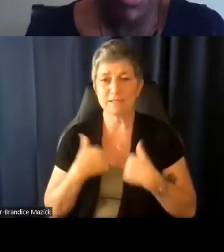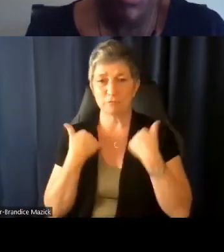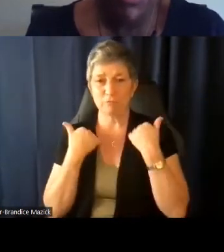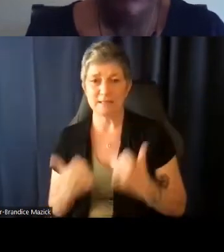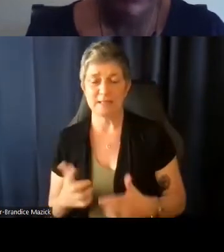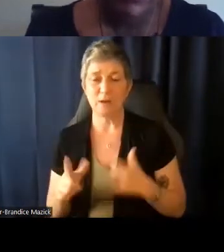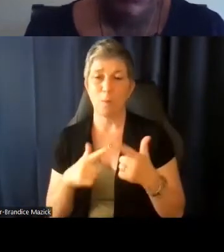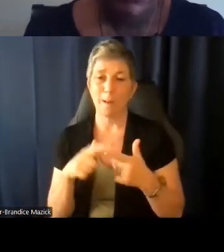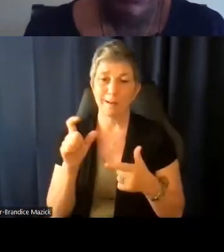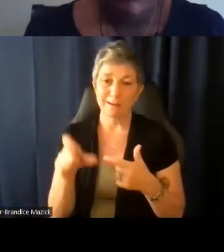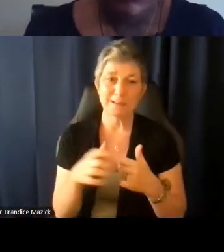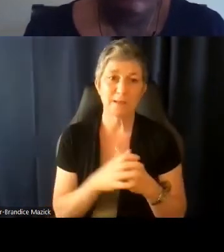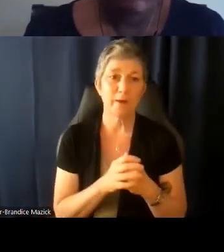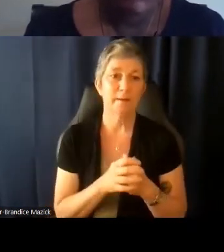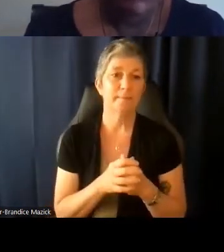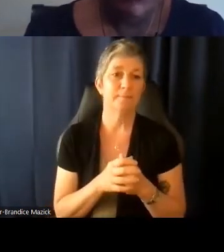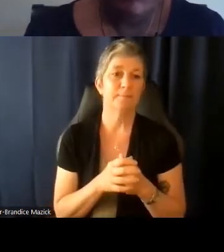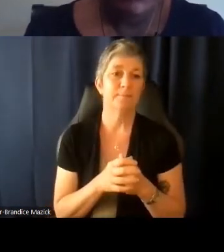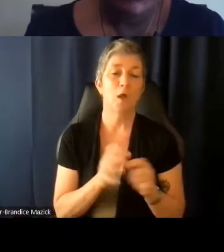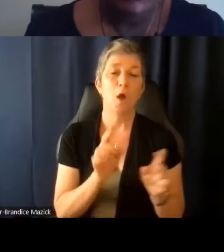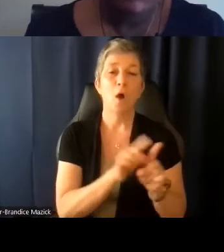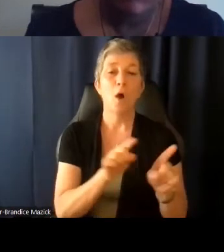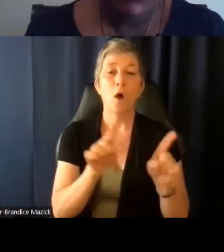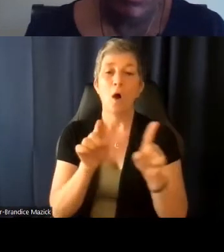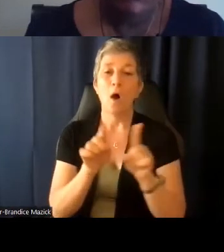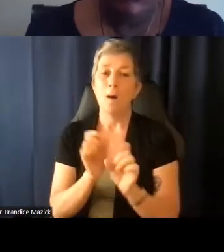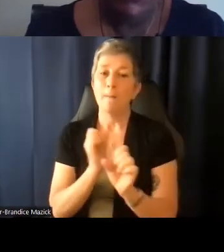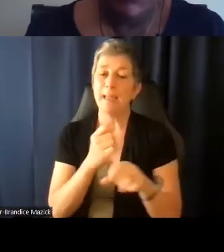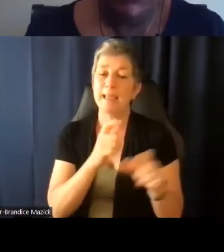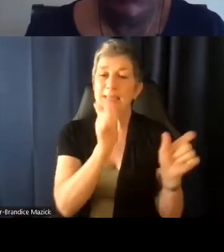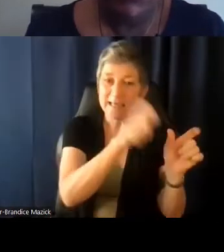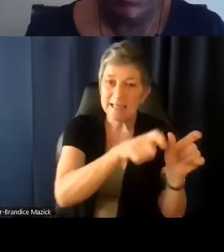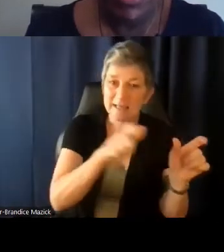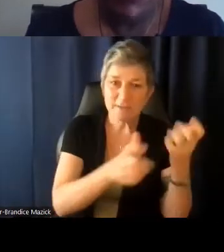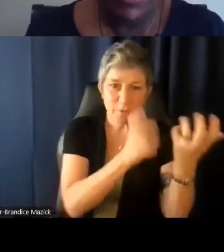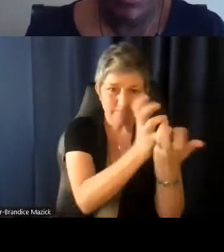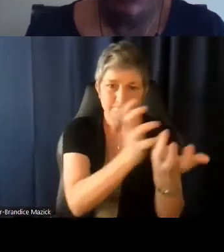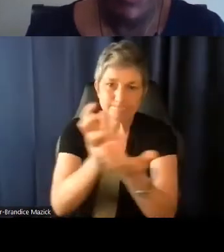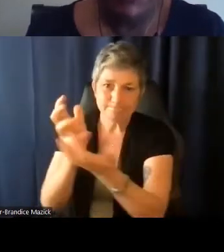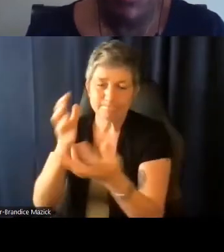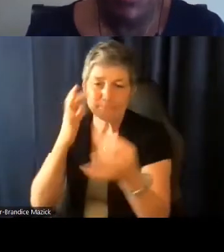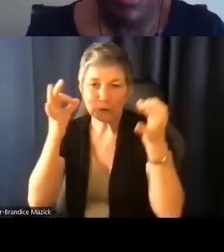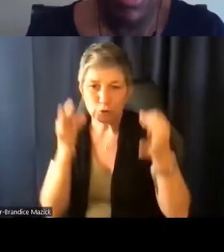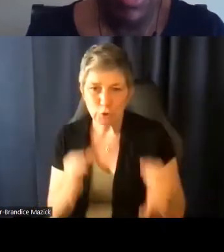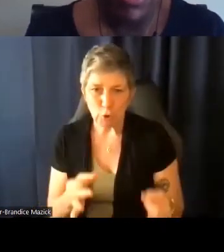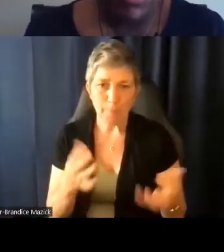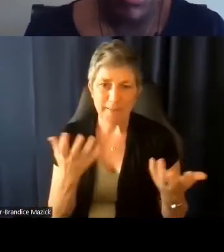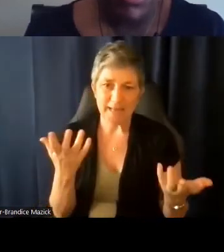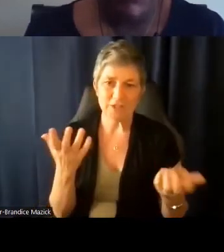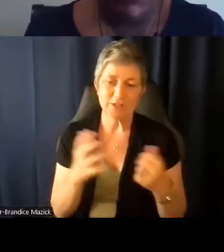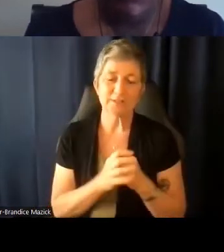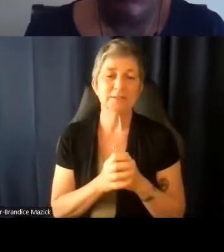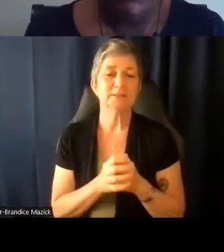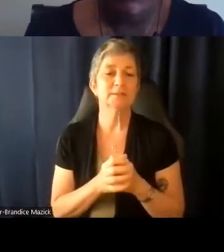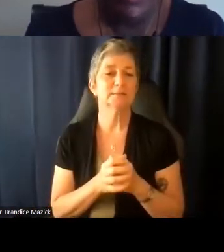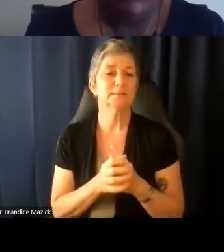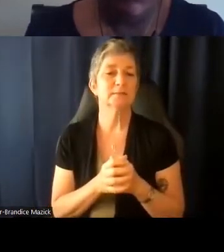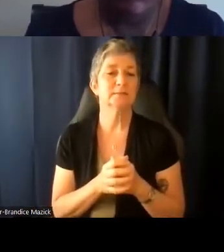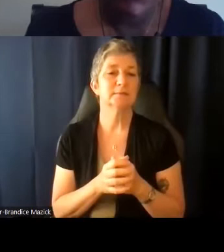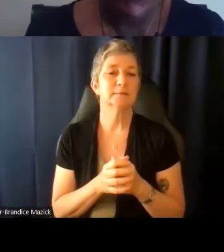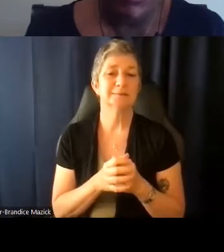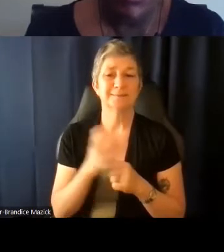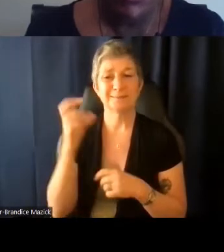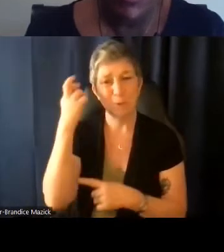when necessary. They should also be making individualized determinations on a case-by-case basis. They should